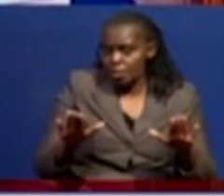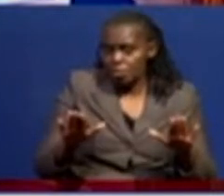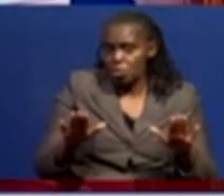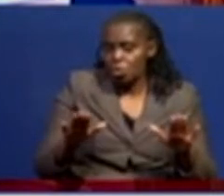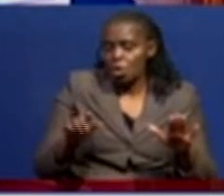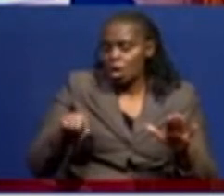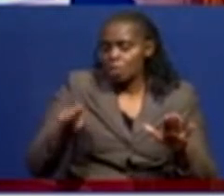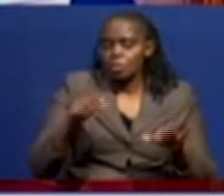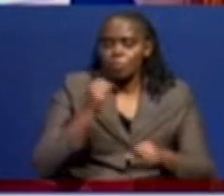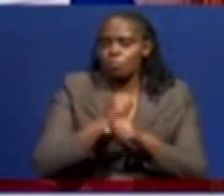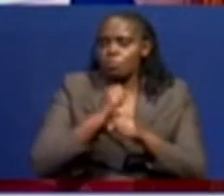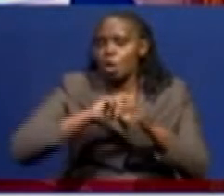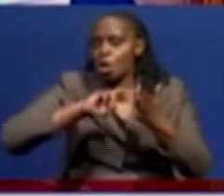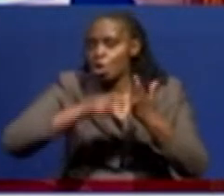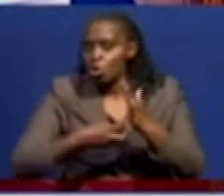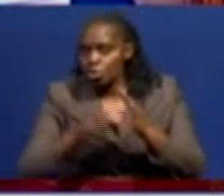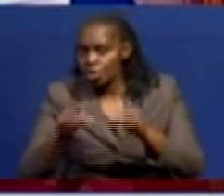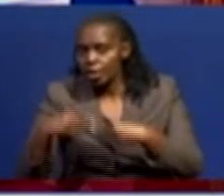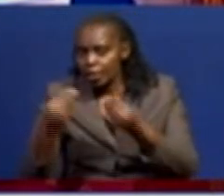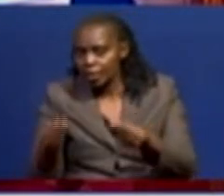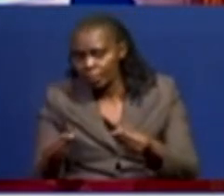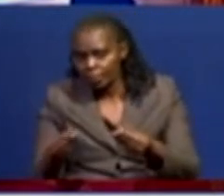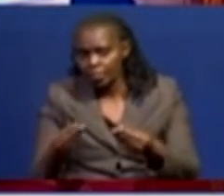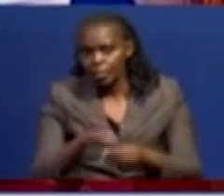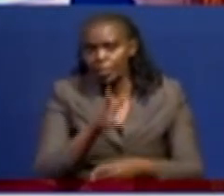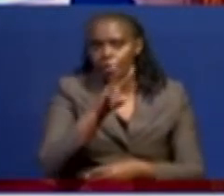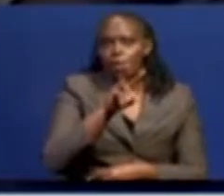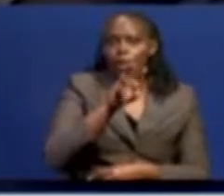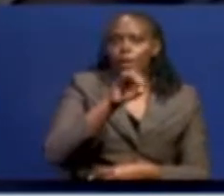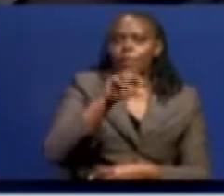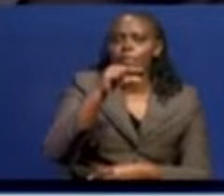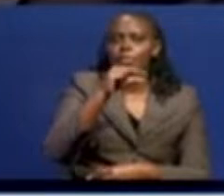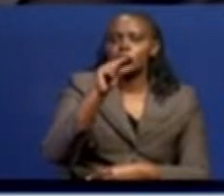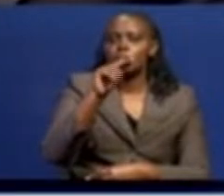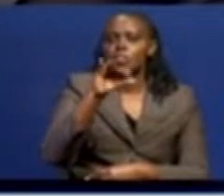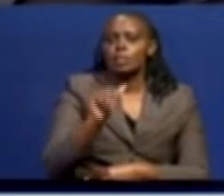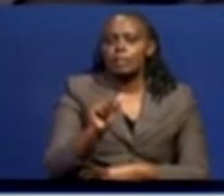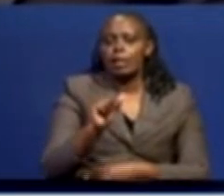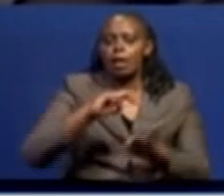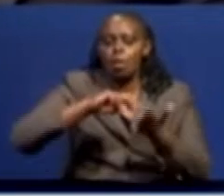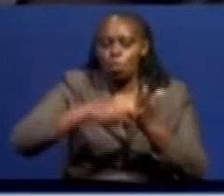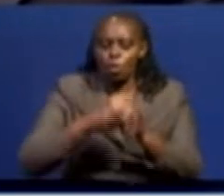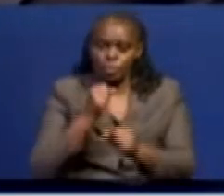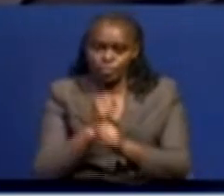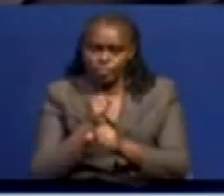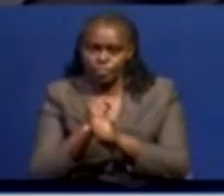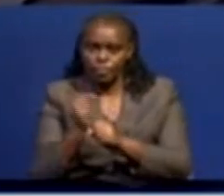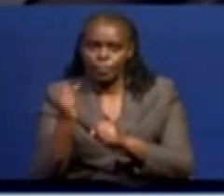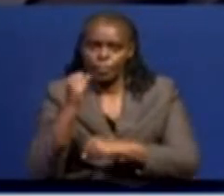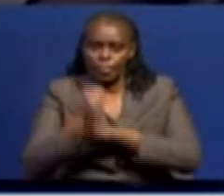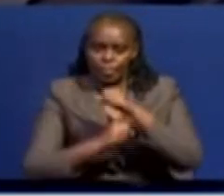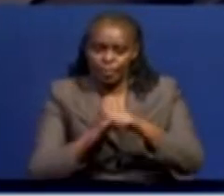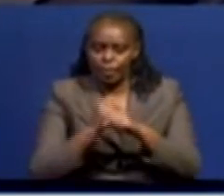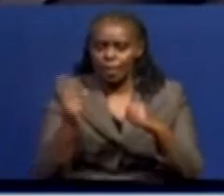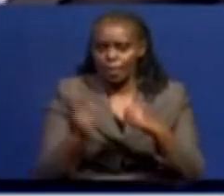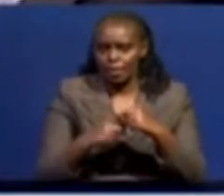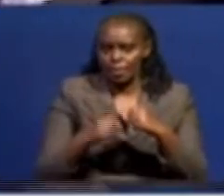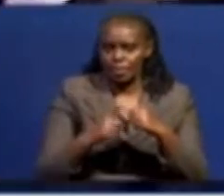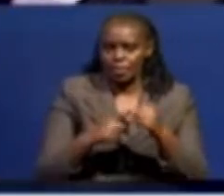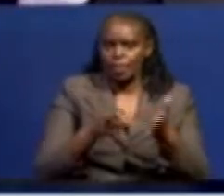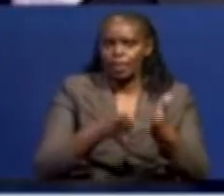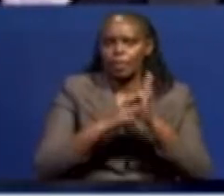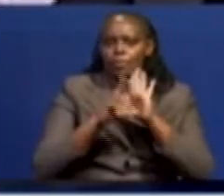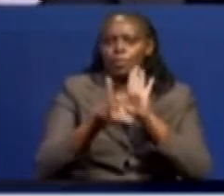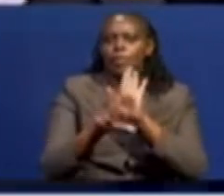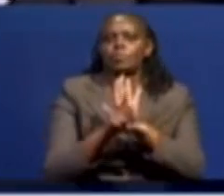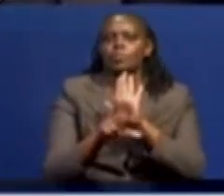and pensionable, or she's on contractual basis? Virginia Kawira is on a contract of 6 years